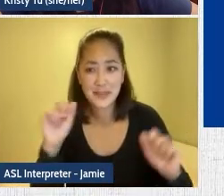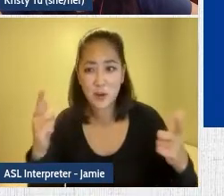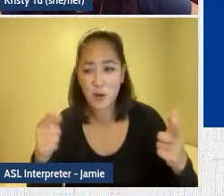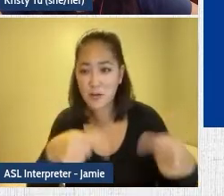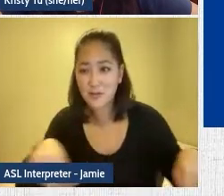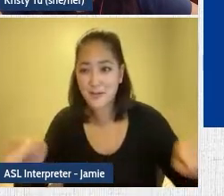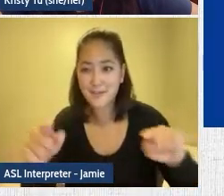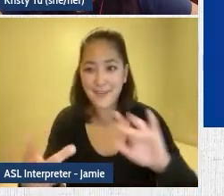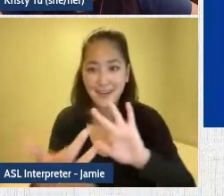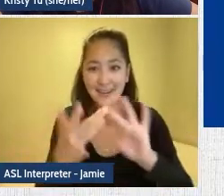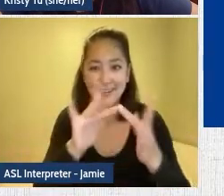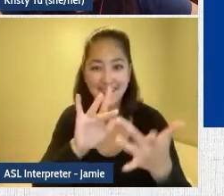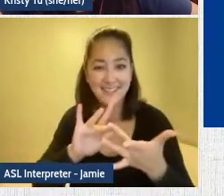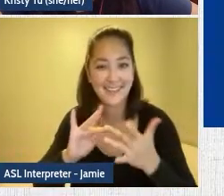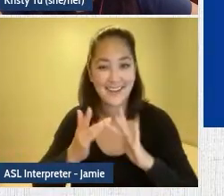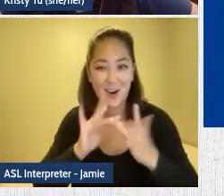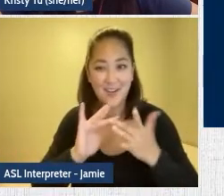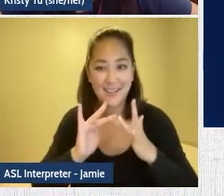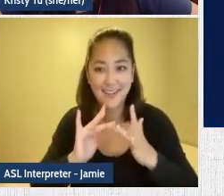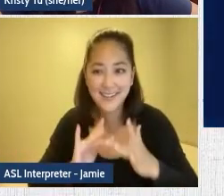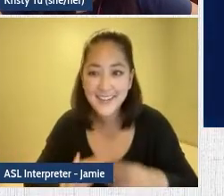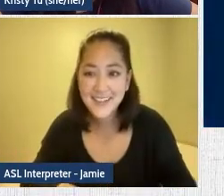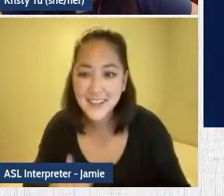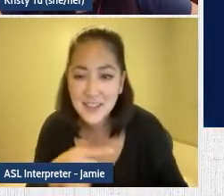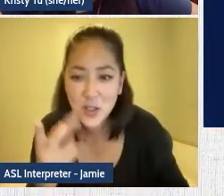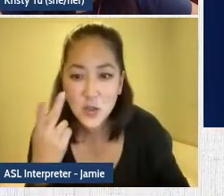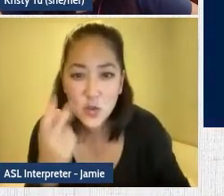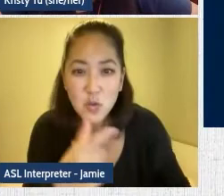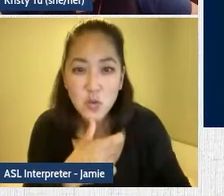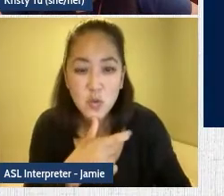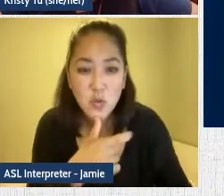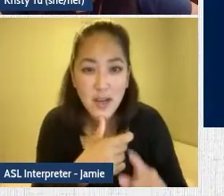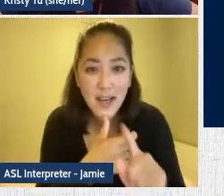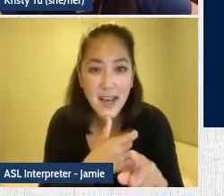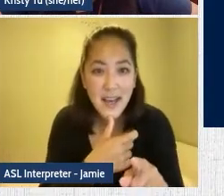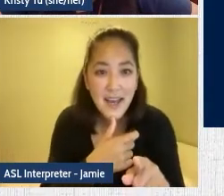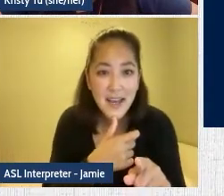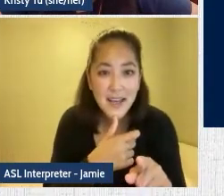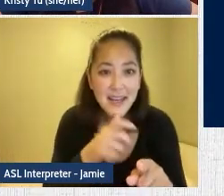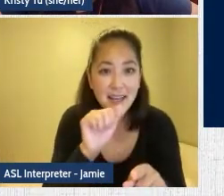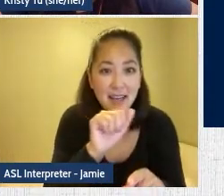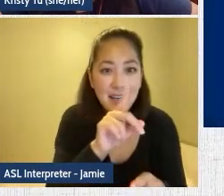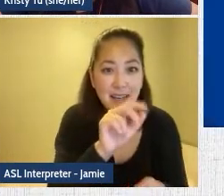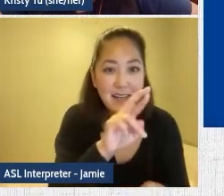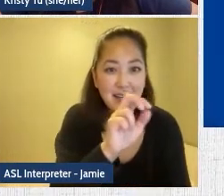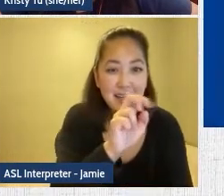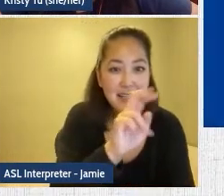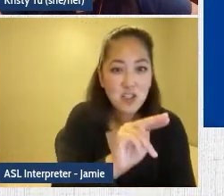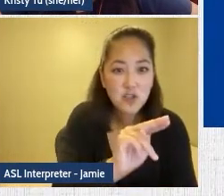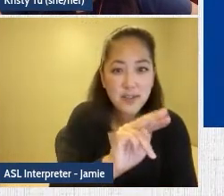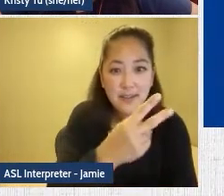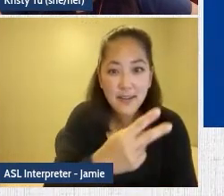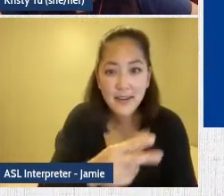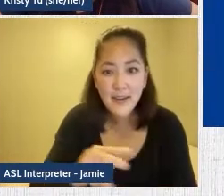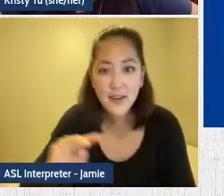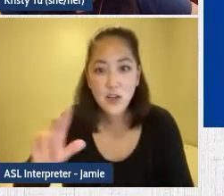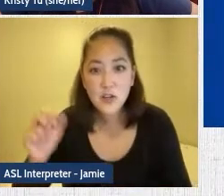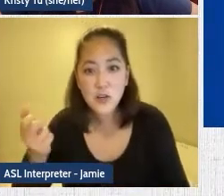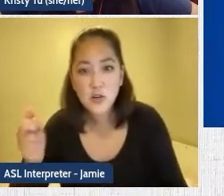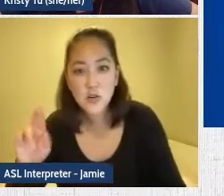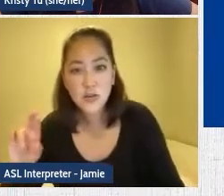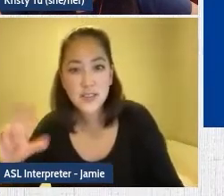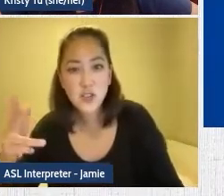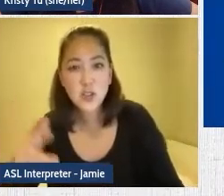see who actually won here. We've got, Adrian in second place, and first place is Mark.